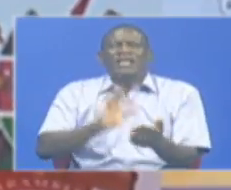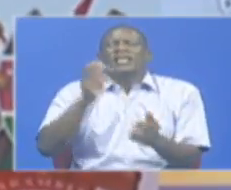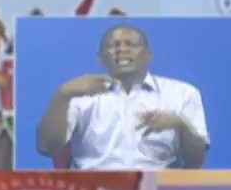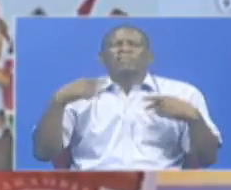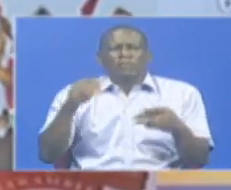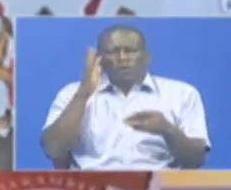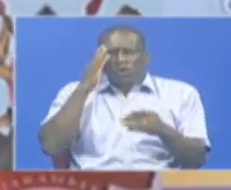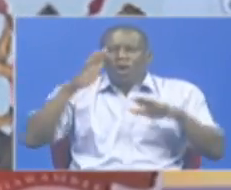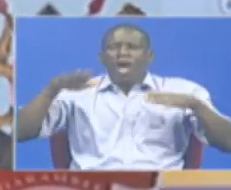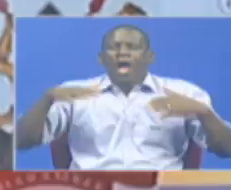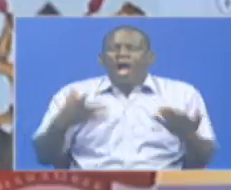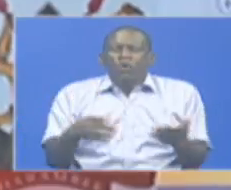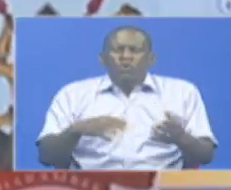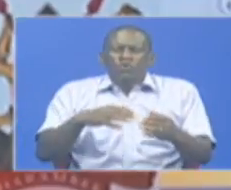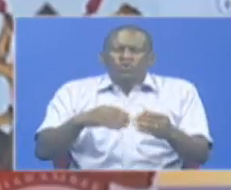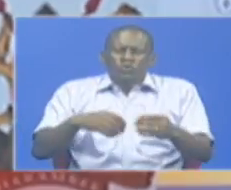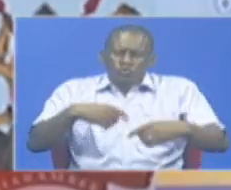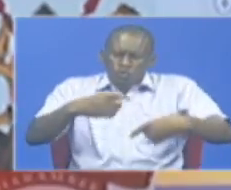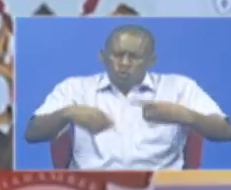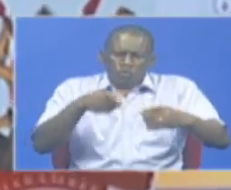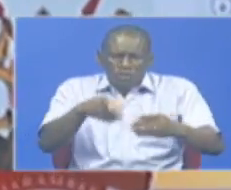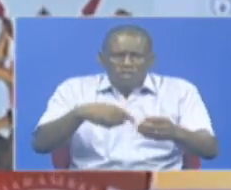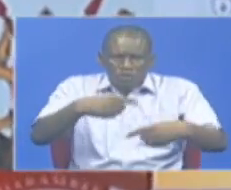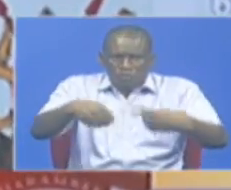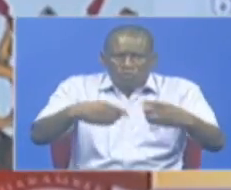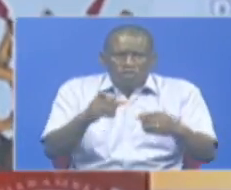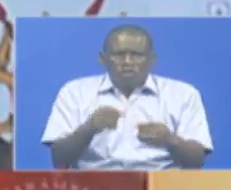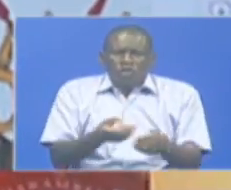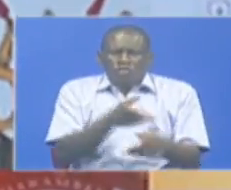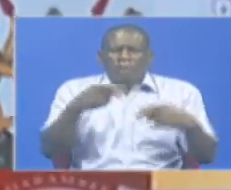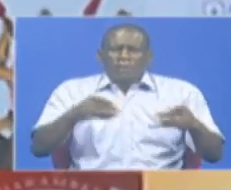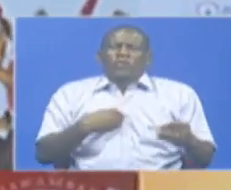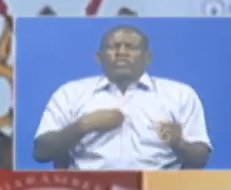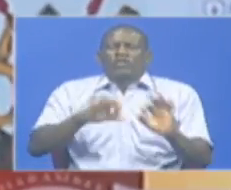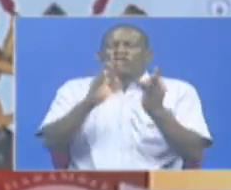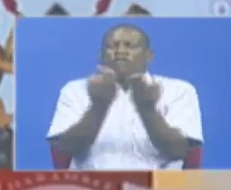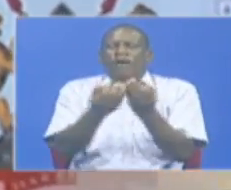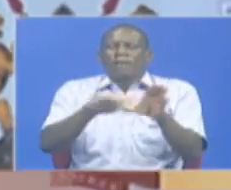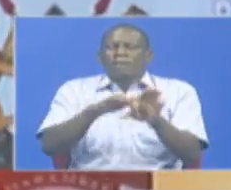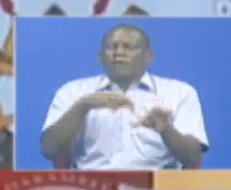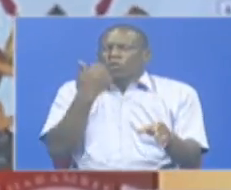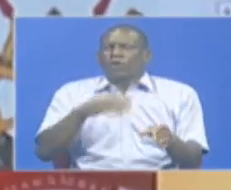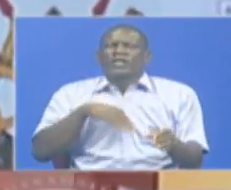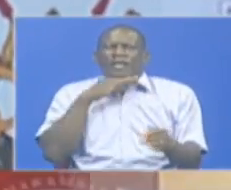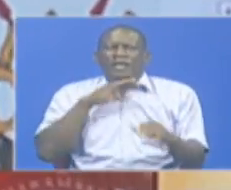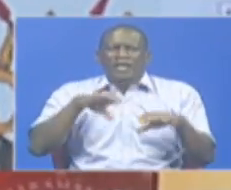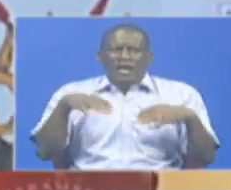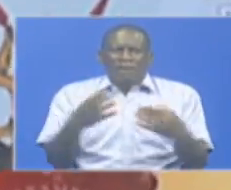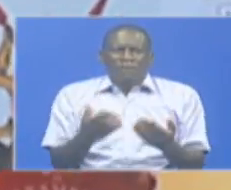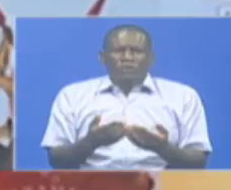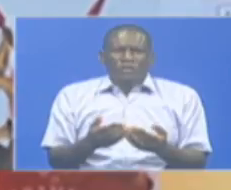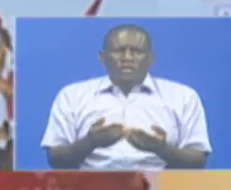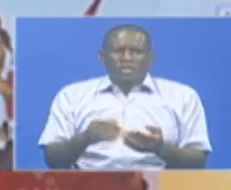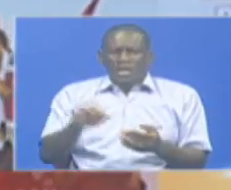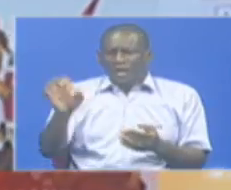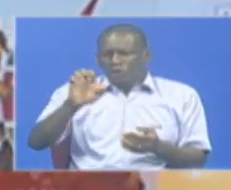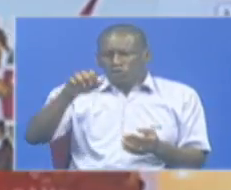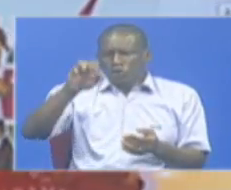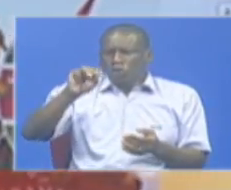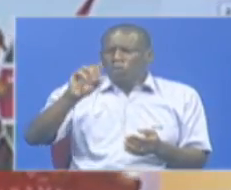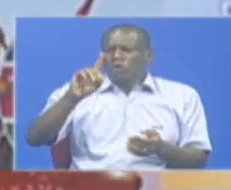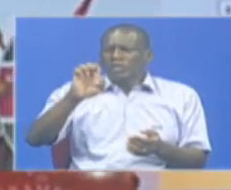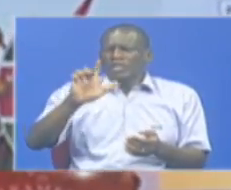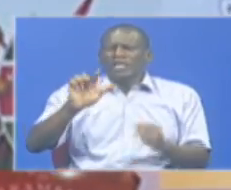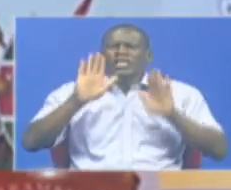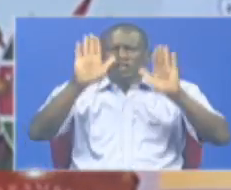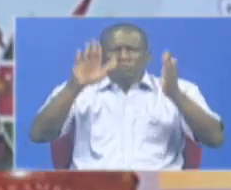to go through that process, those who are afflicted. With regards to our epidemiological model, it's important to know that